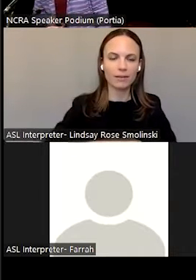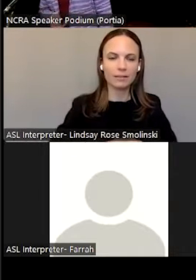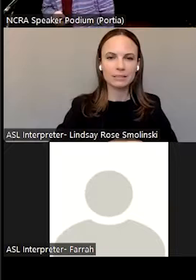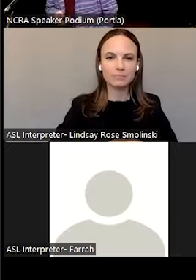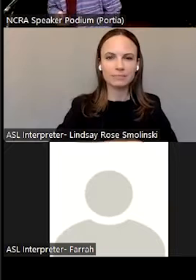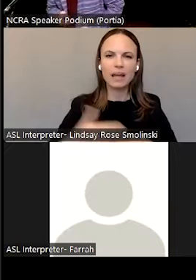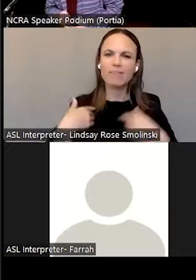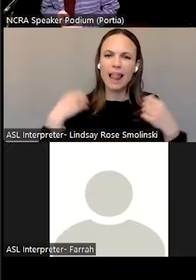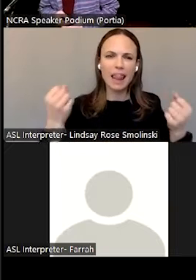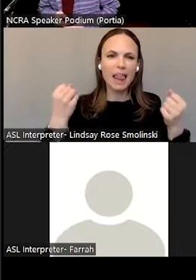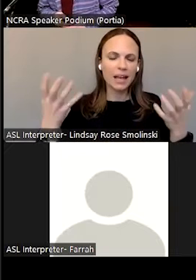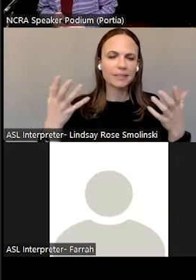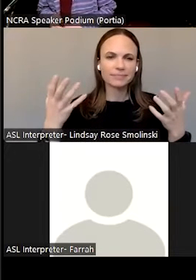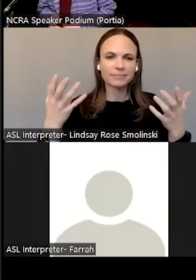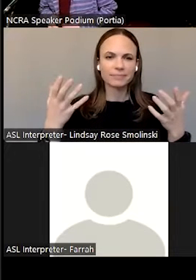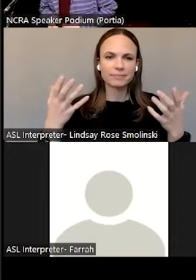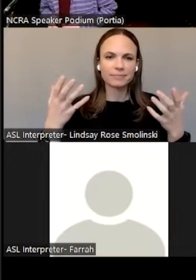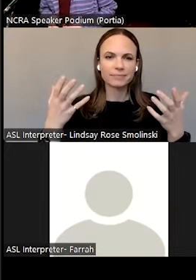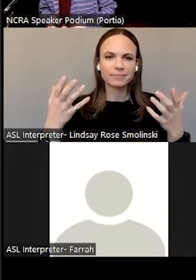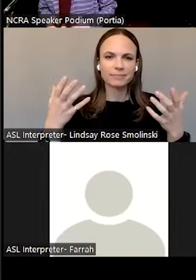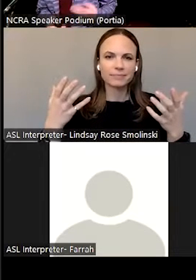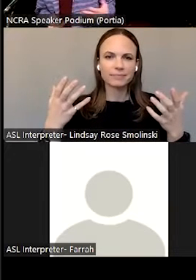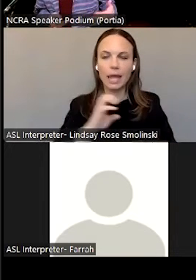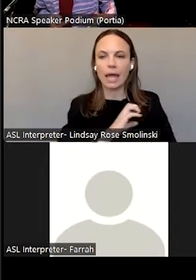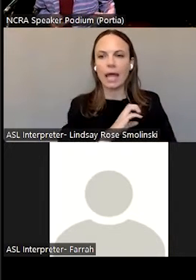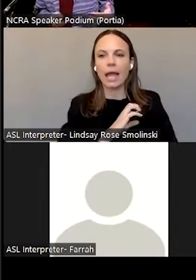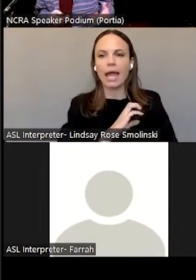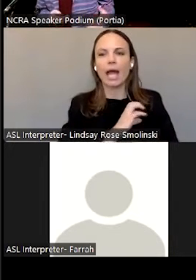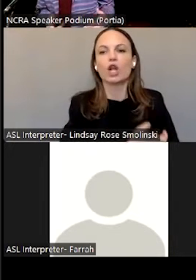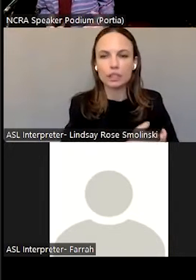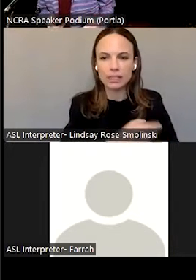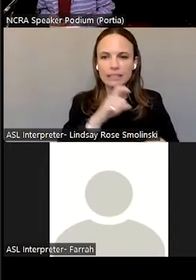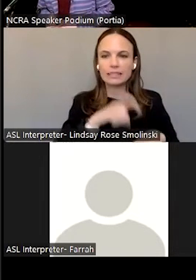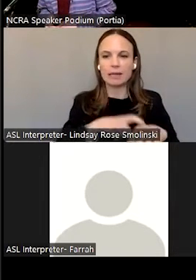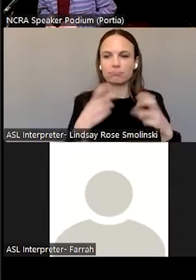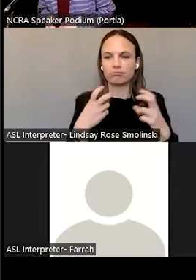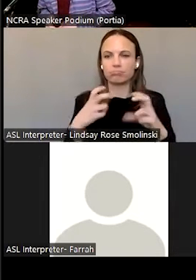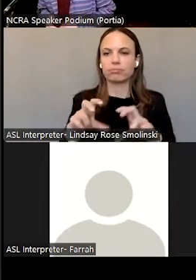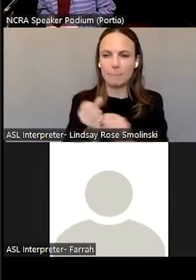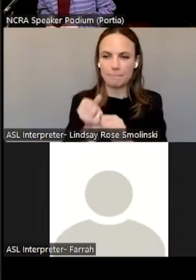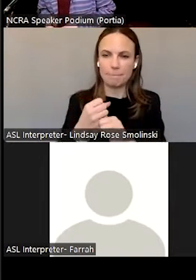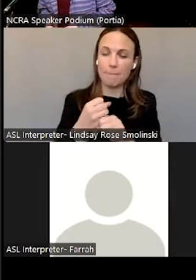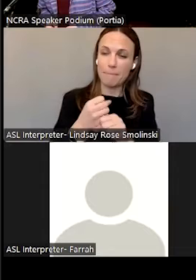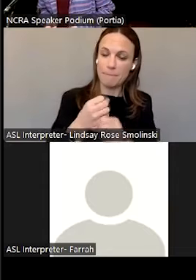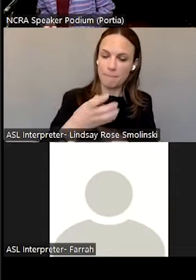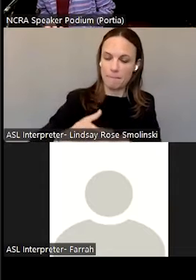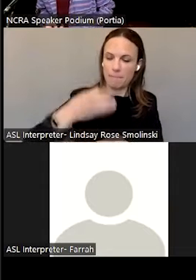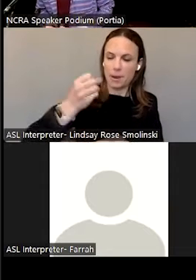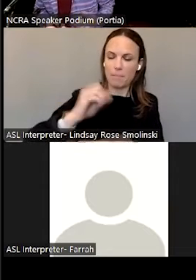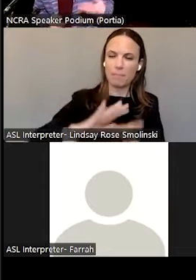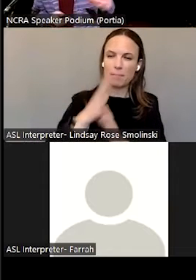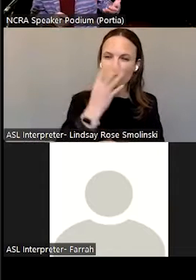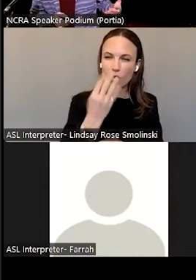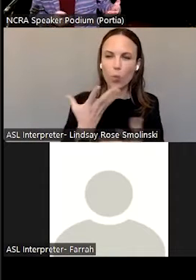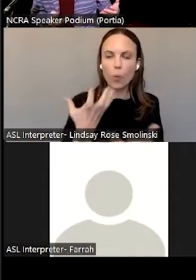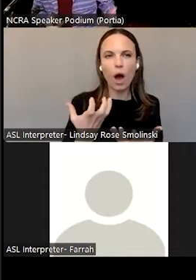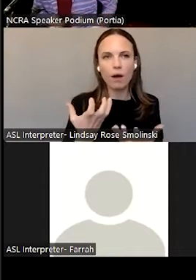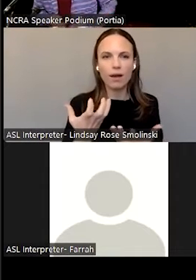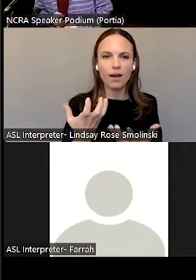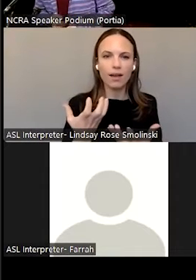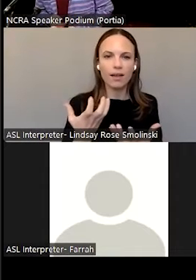There's a lot of energy and time put into making bottles beautiful. They want them to be,